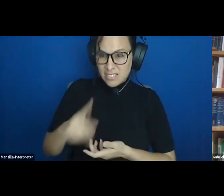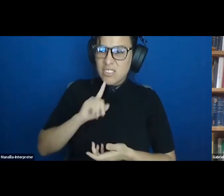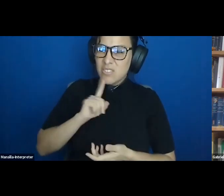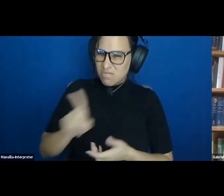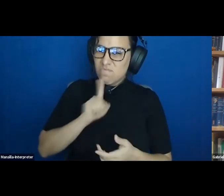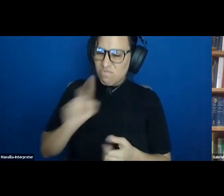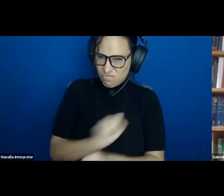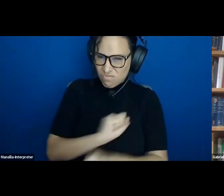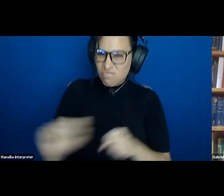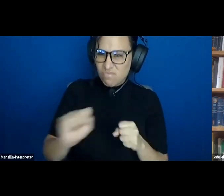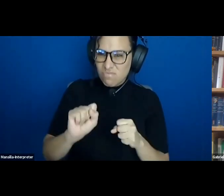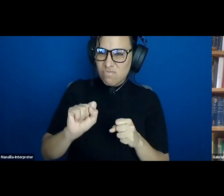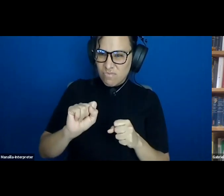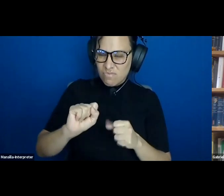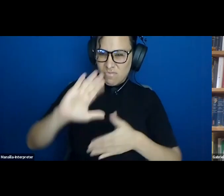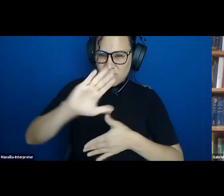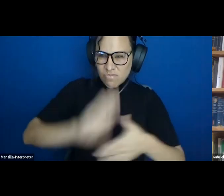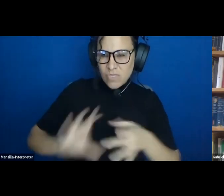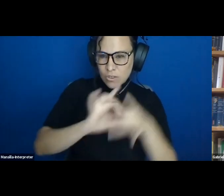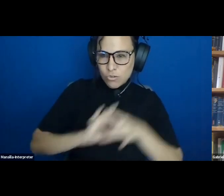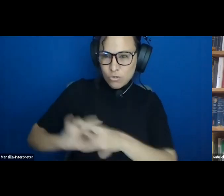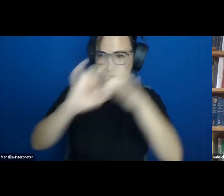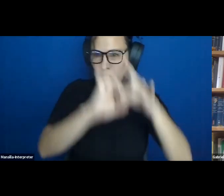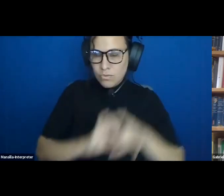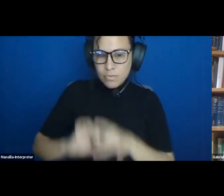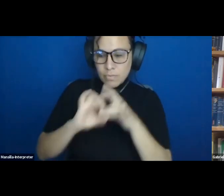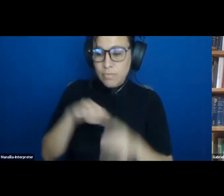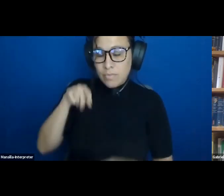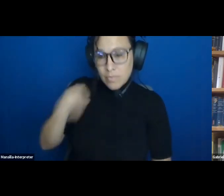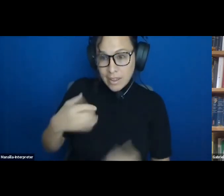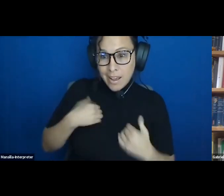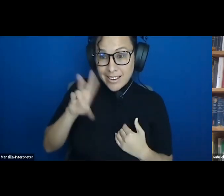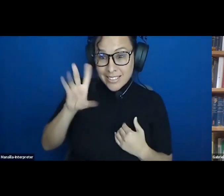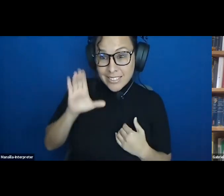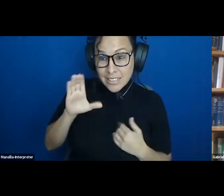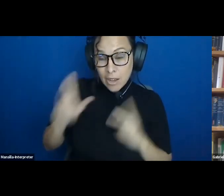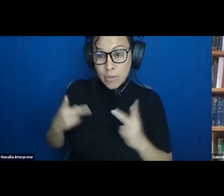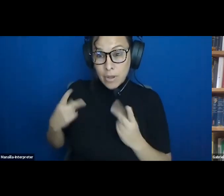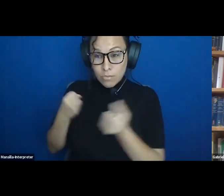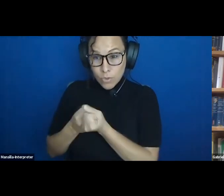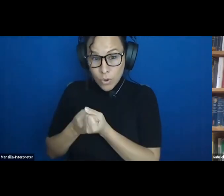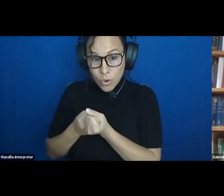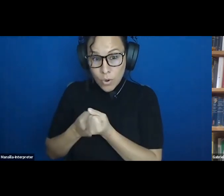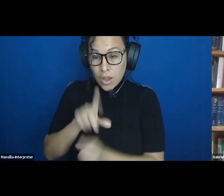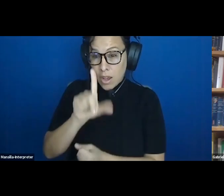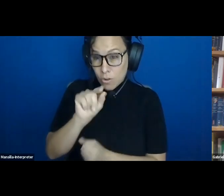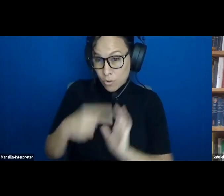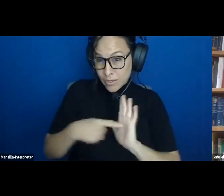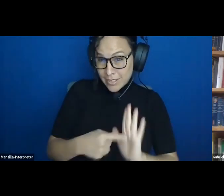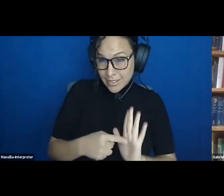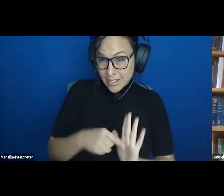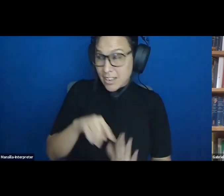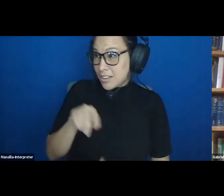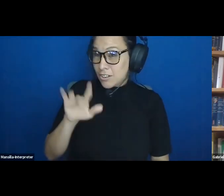Union. El Corno had over 700 contributors, 20 representatives in 35